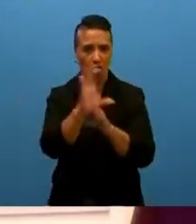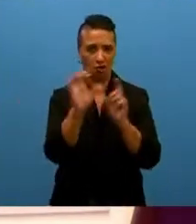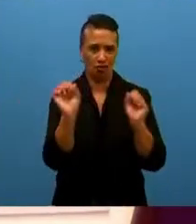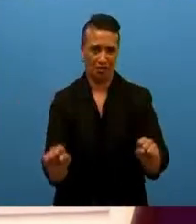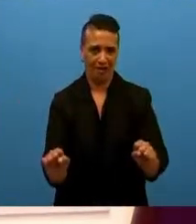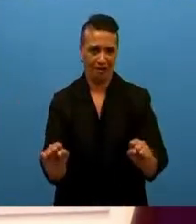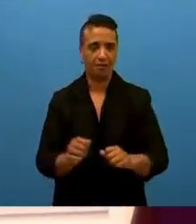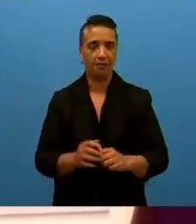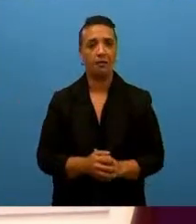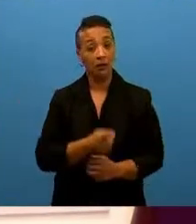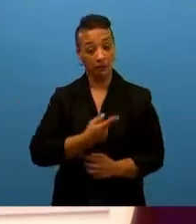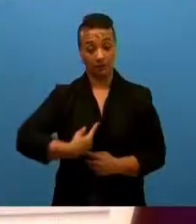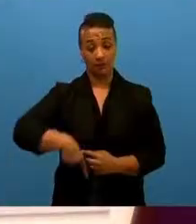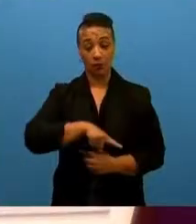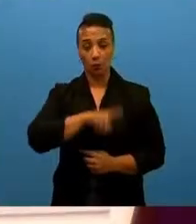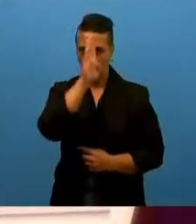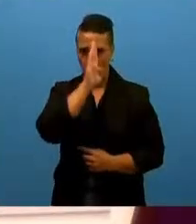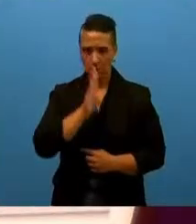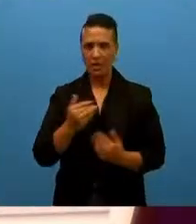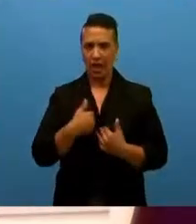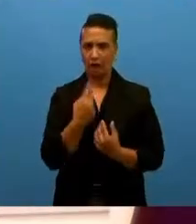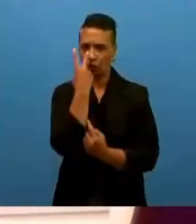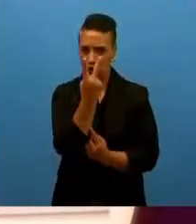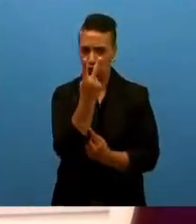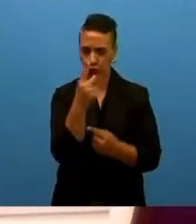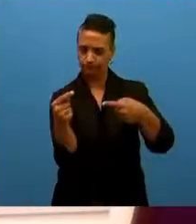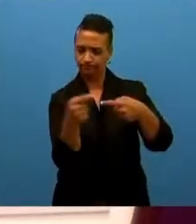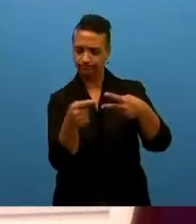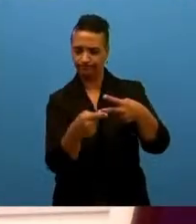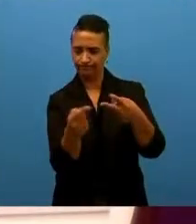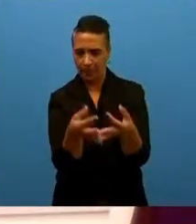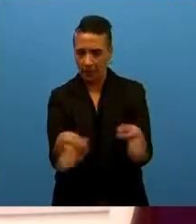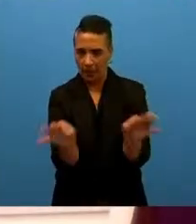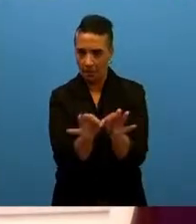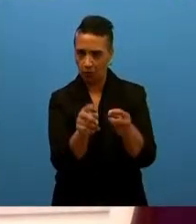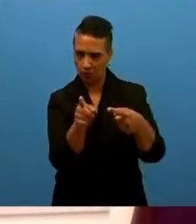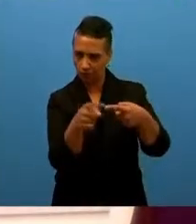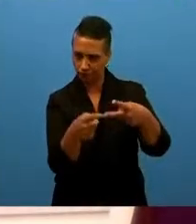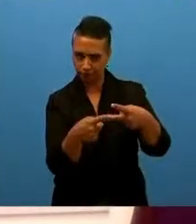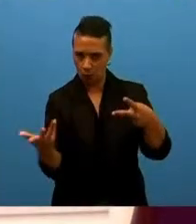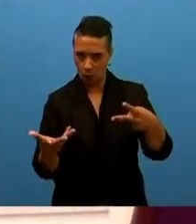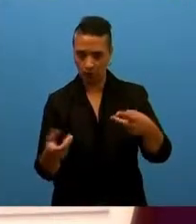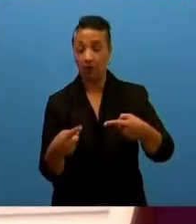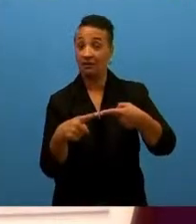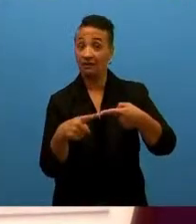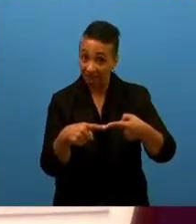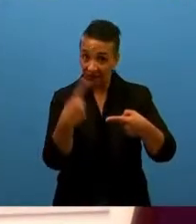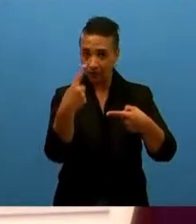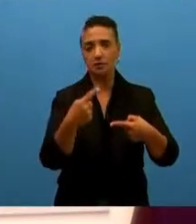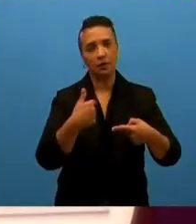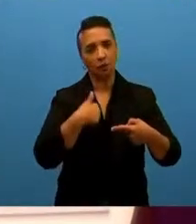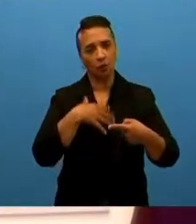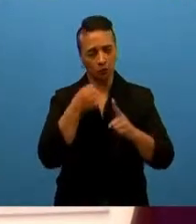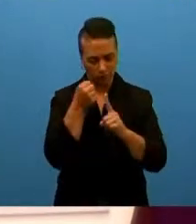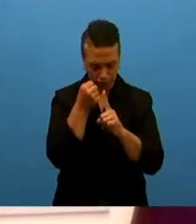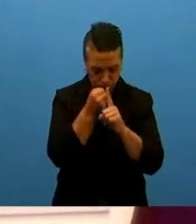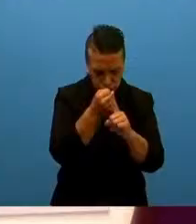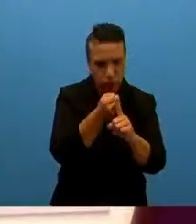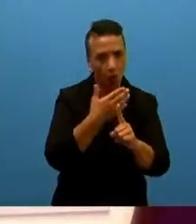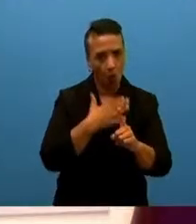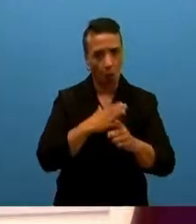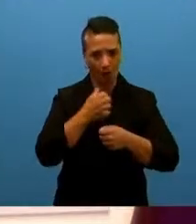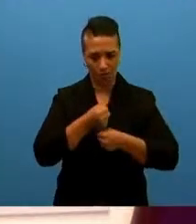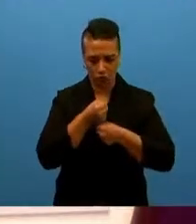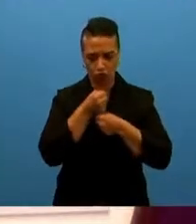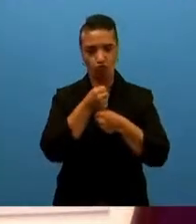this discussion is guided by 2 key elements. First, we strongly advocate for the equitable representation